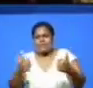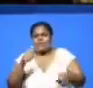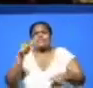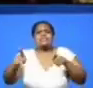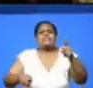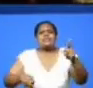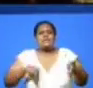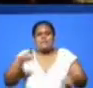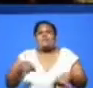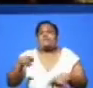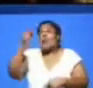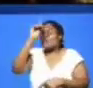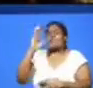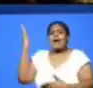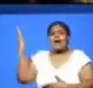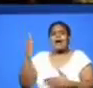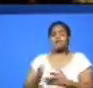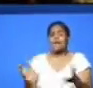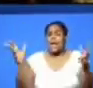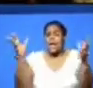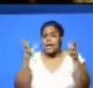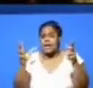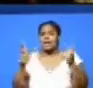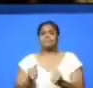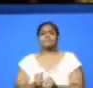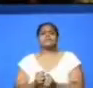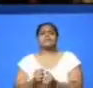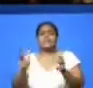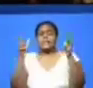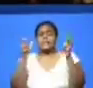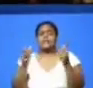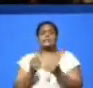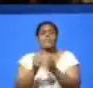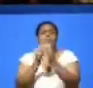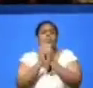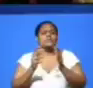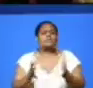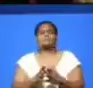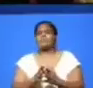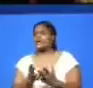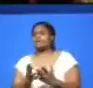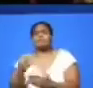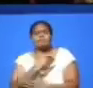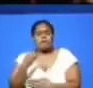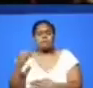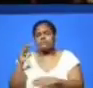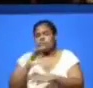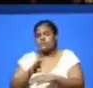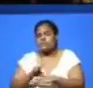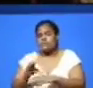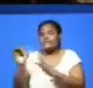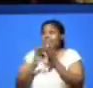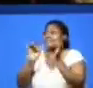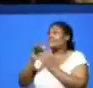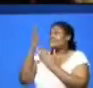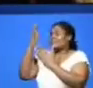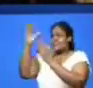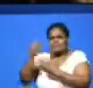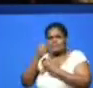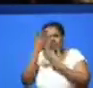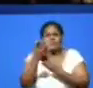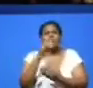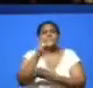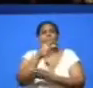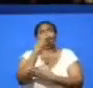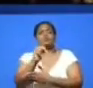of my pasture. But hear me, worshipers, hear me, fellow churchgoers. Jesus Christ said in